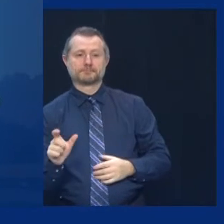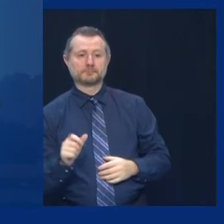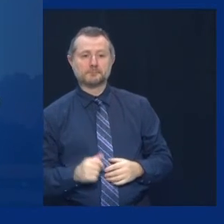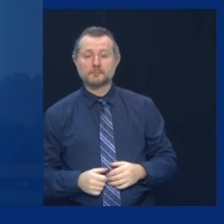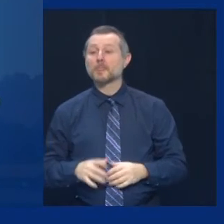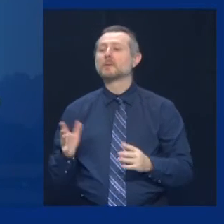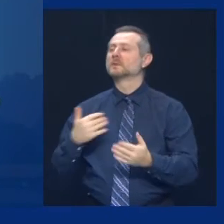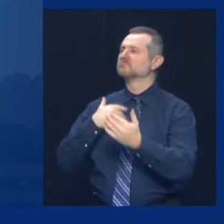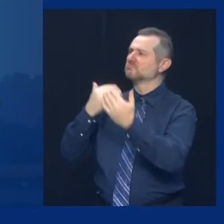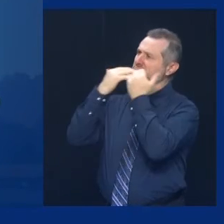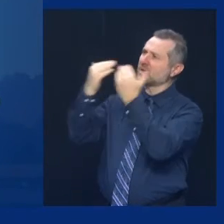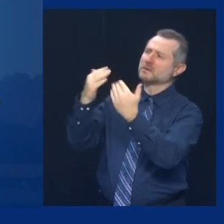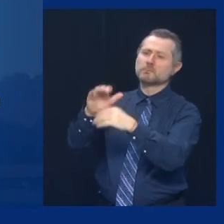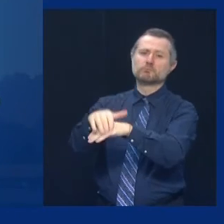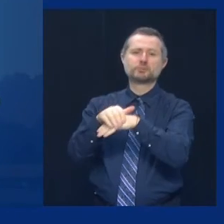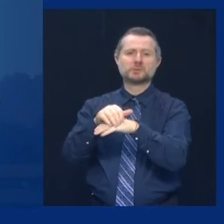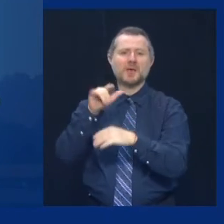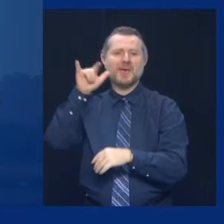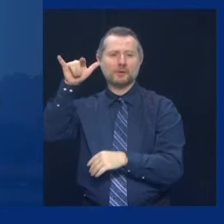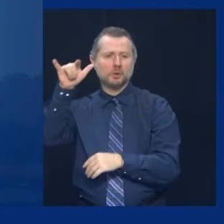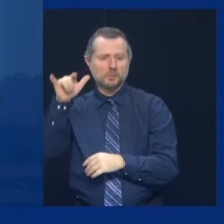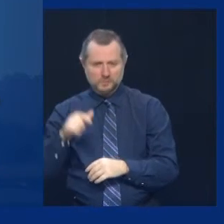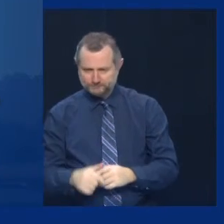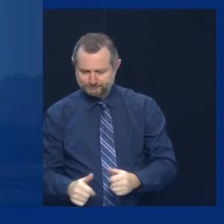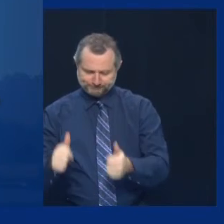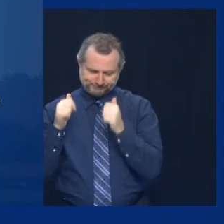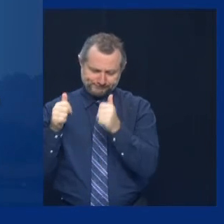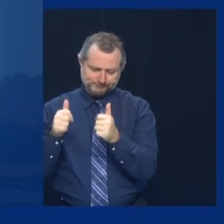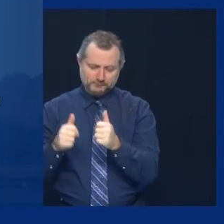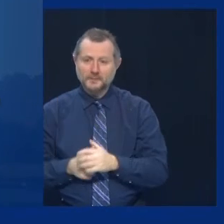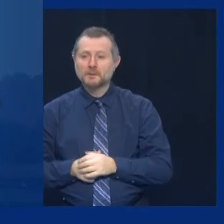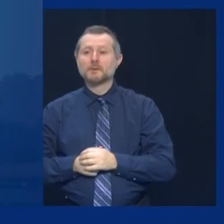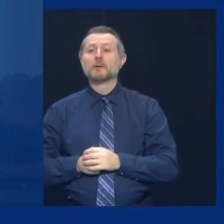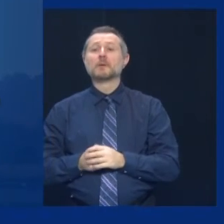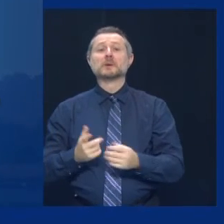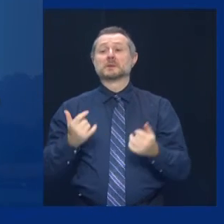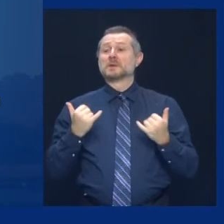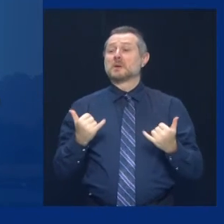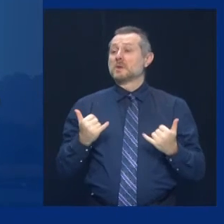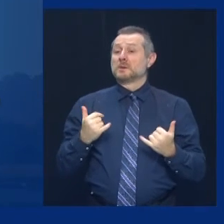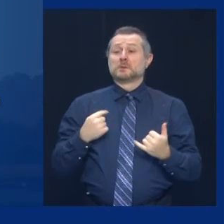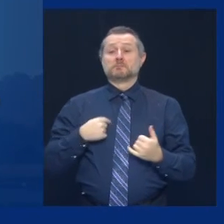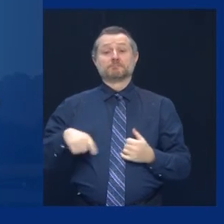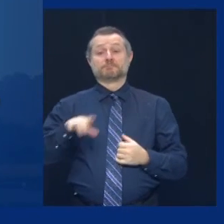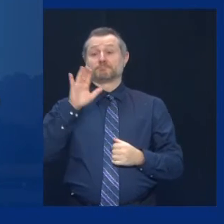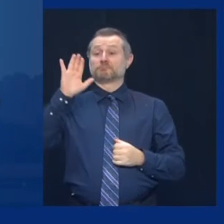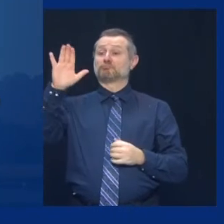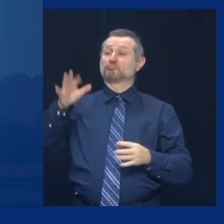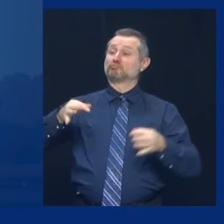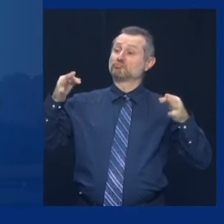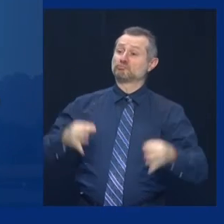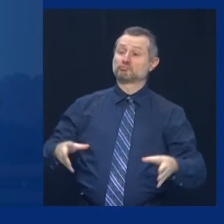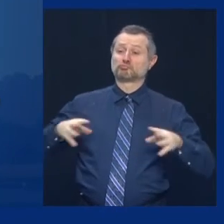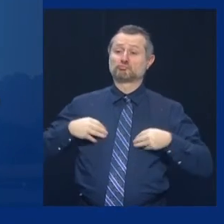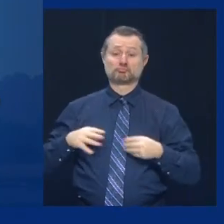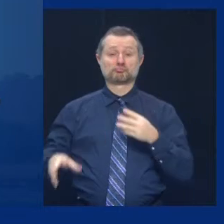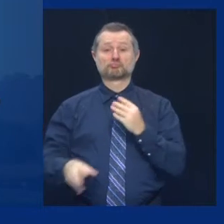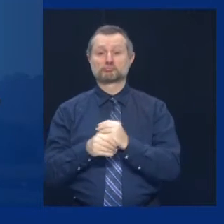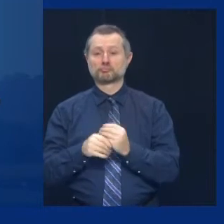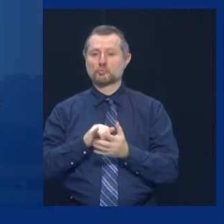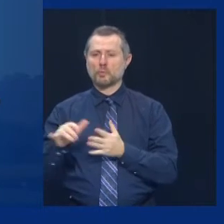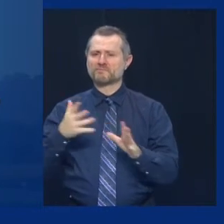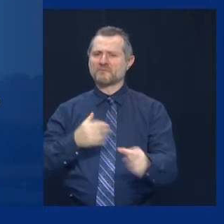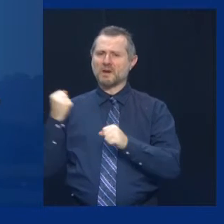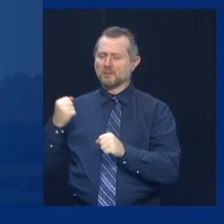thank British Airways. This was a very rapid decision by them. They were considerate,